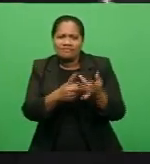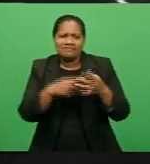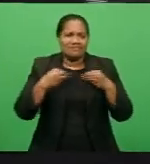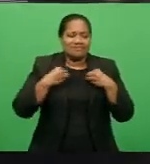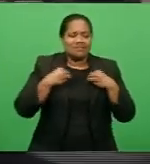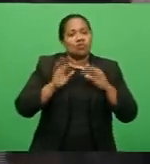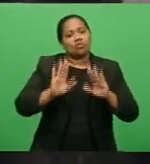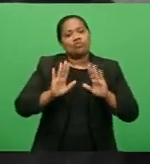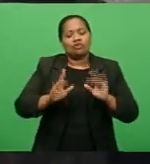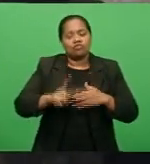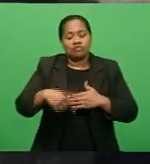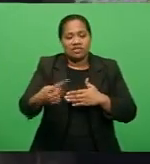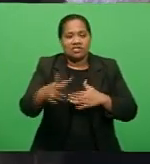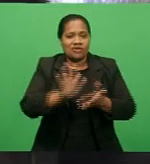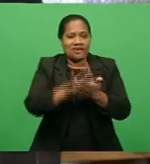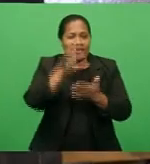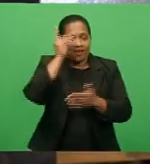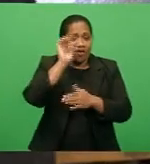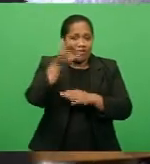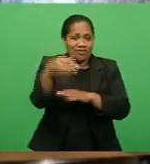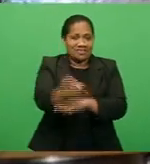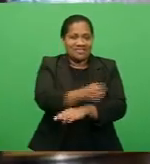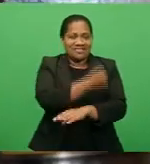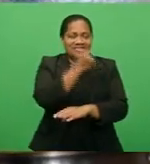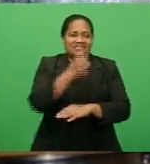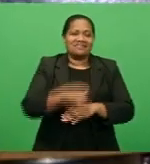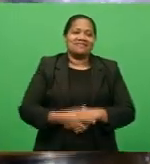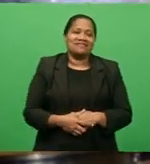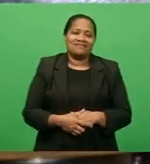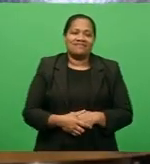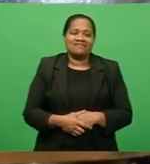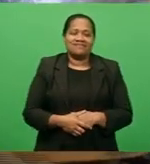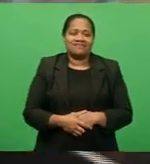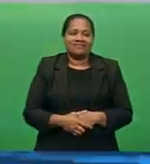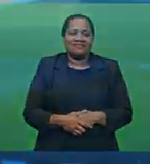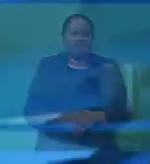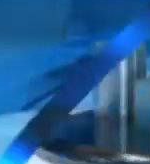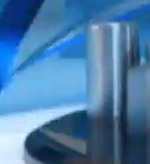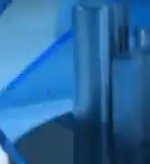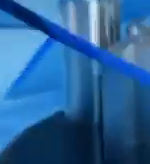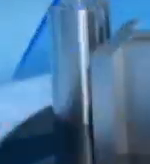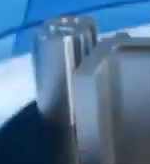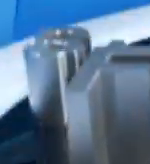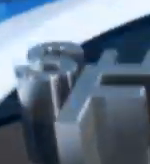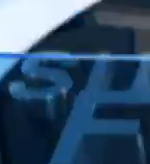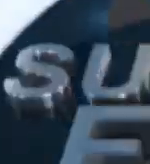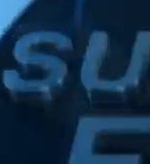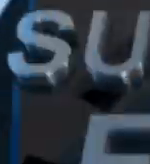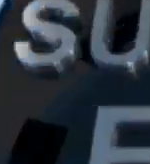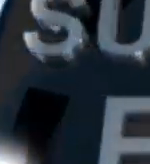his education overseas. Sainiani Mboila, FBC News.